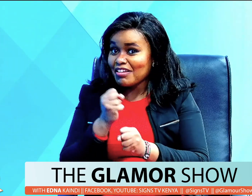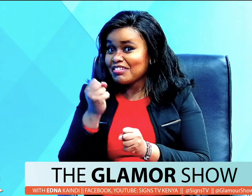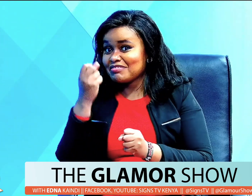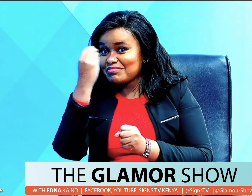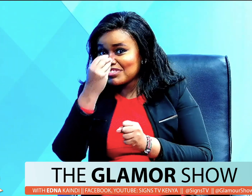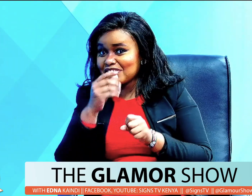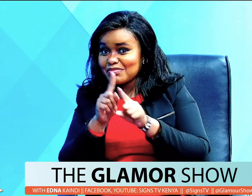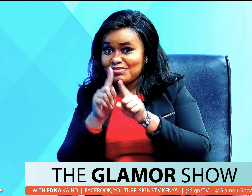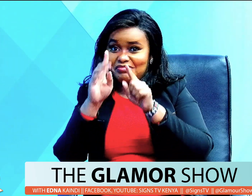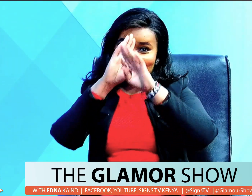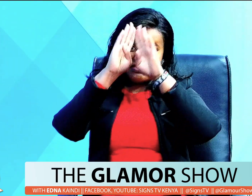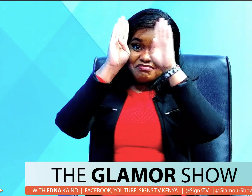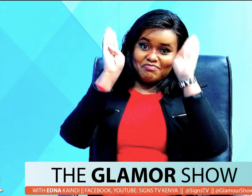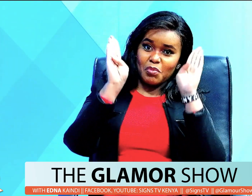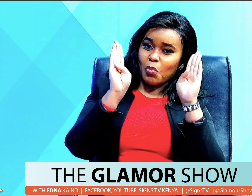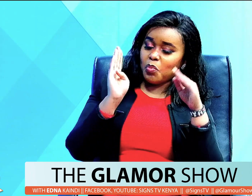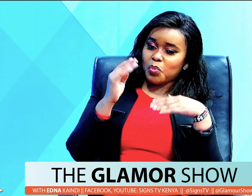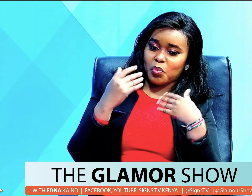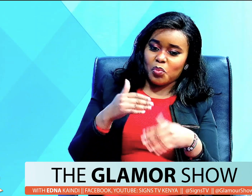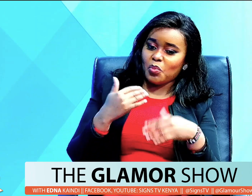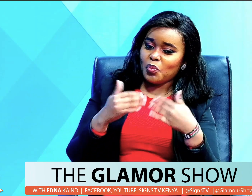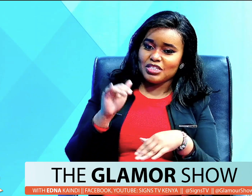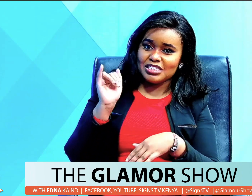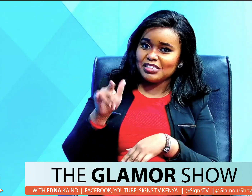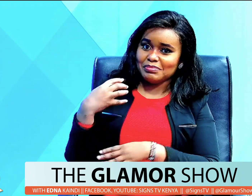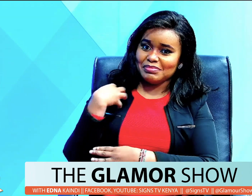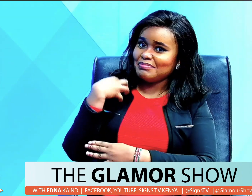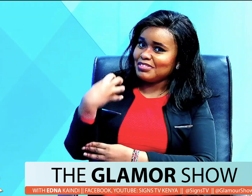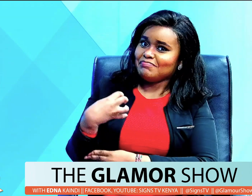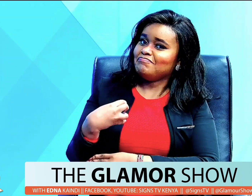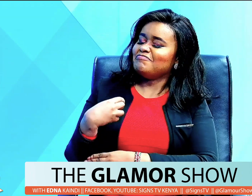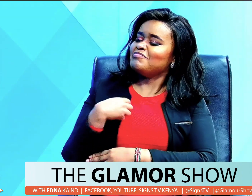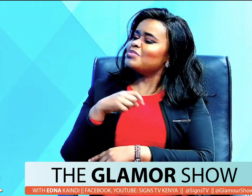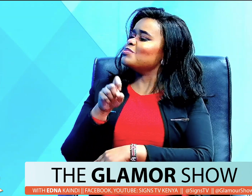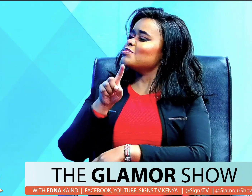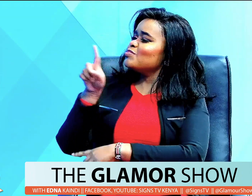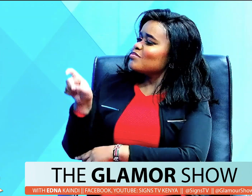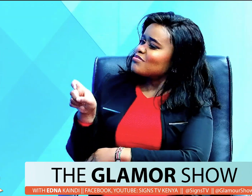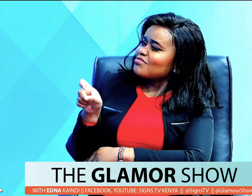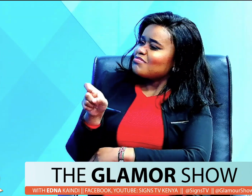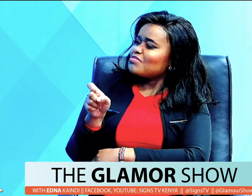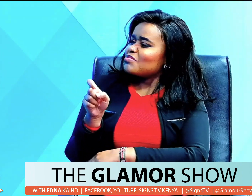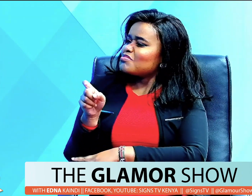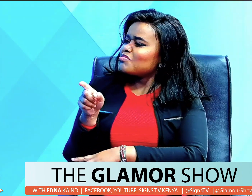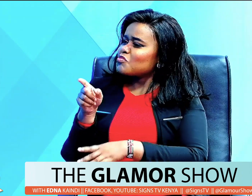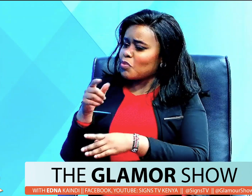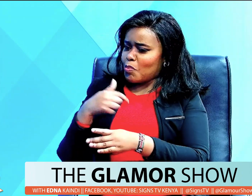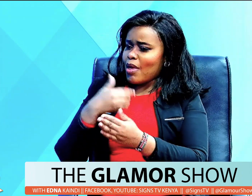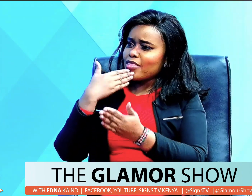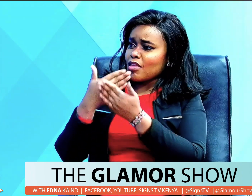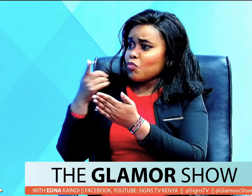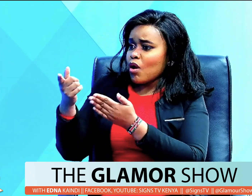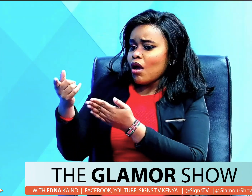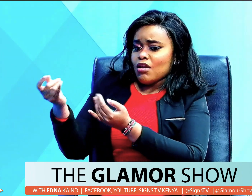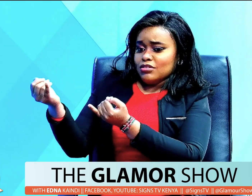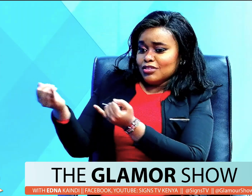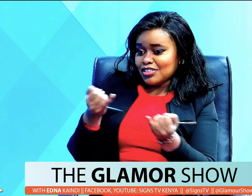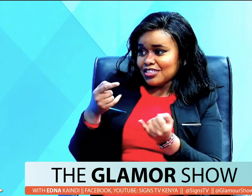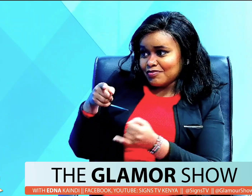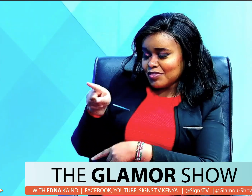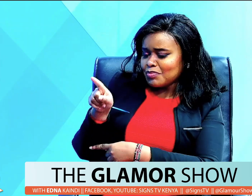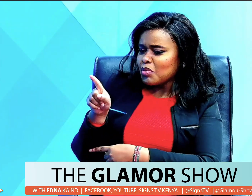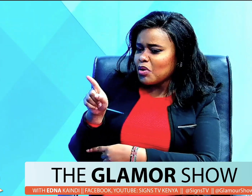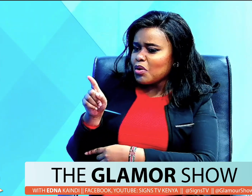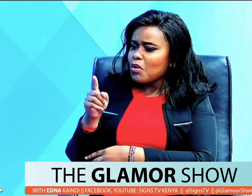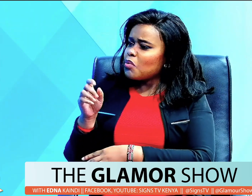Interesting. Yeah. Yeah, you've just told us you do hairstyling or wig styling and makeup. That is so good,